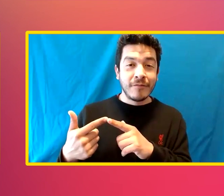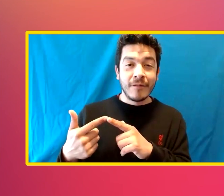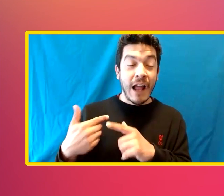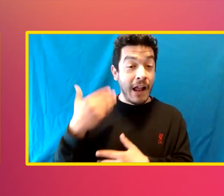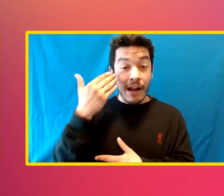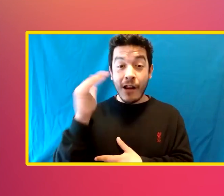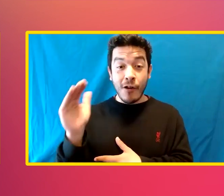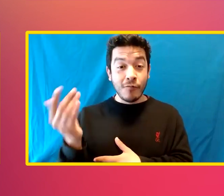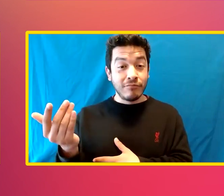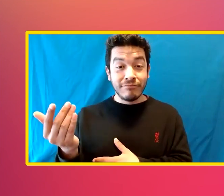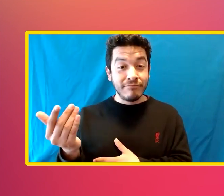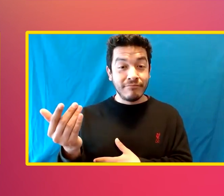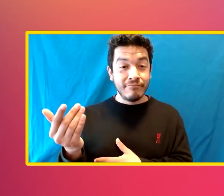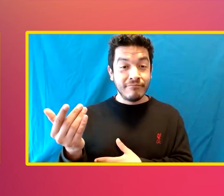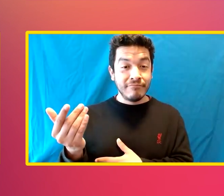don't know, there's